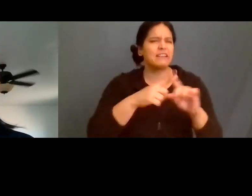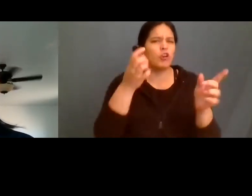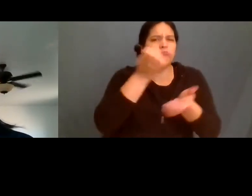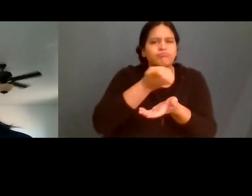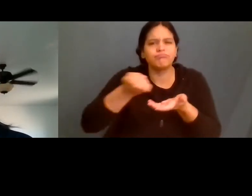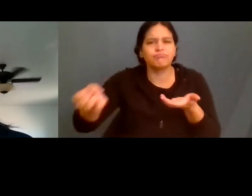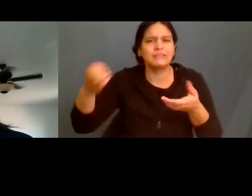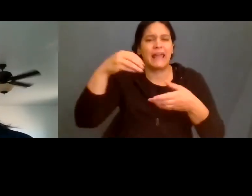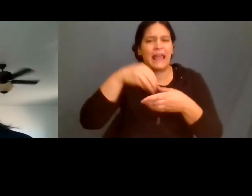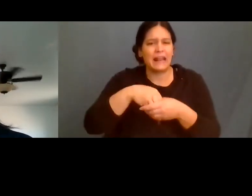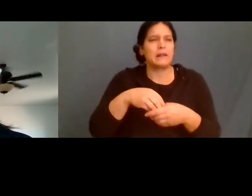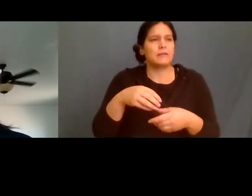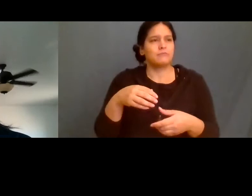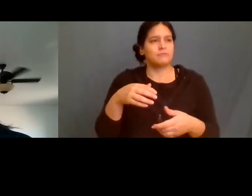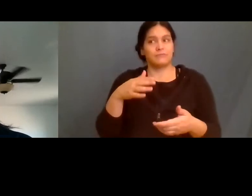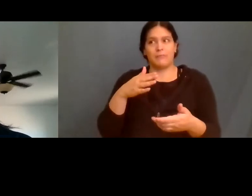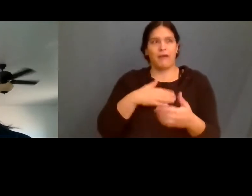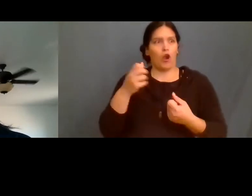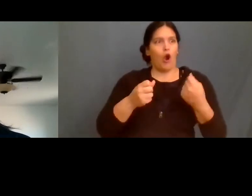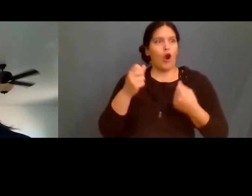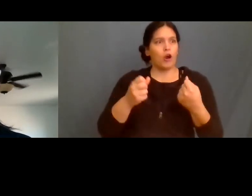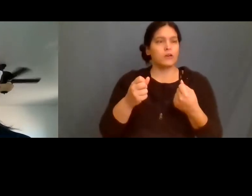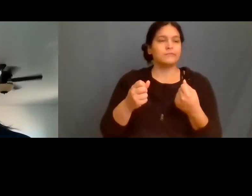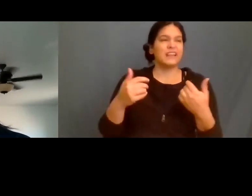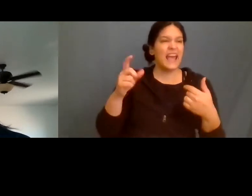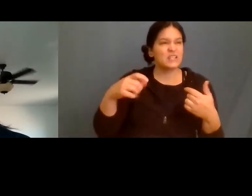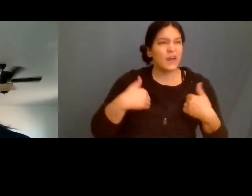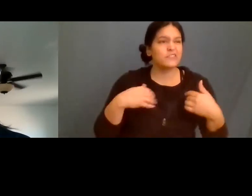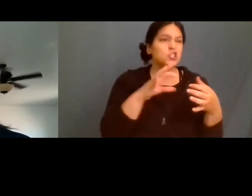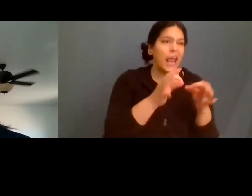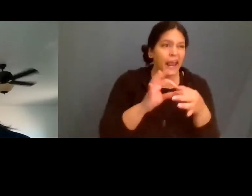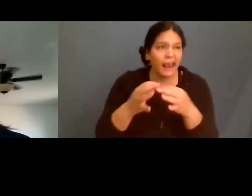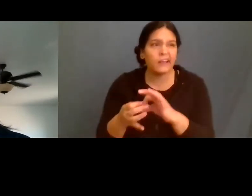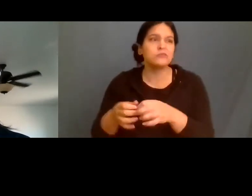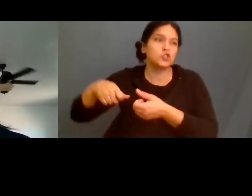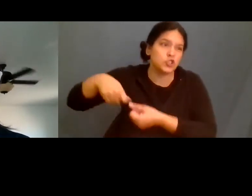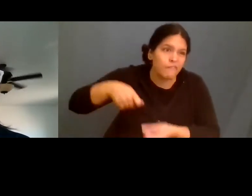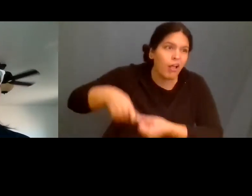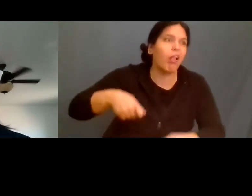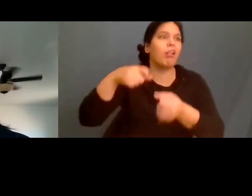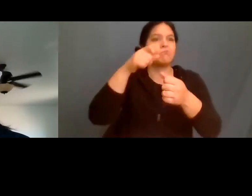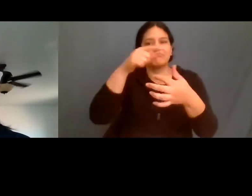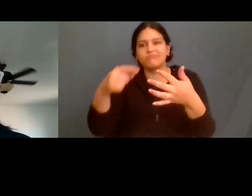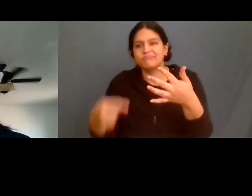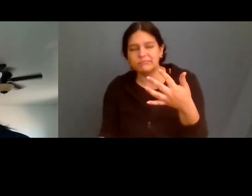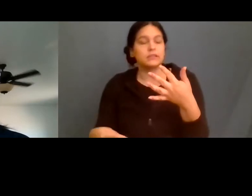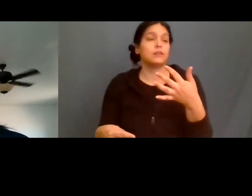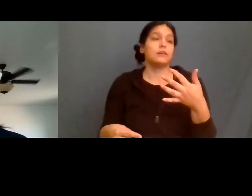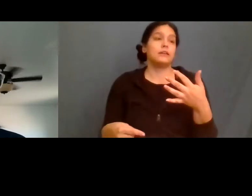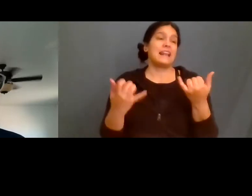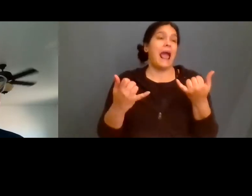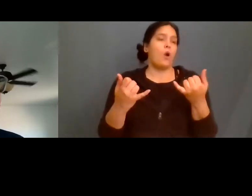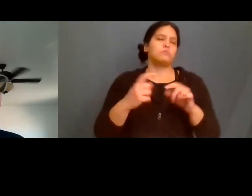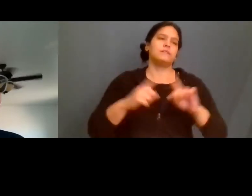now it's not. So I'm thankful that the highway runs right past my house for a